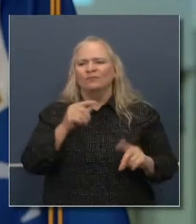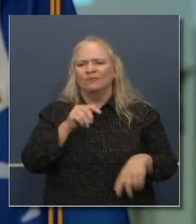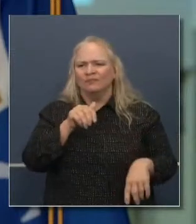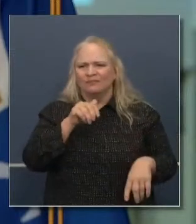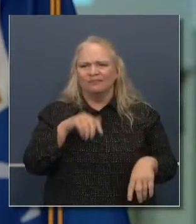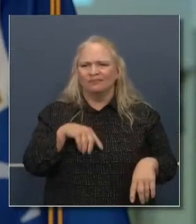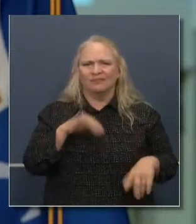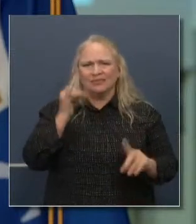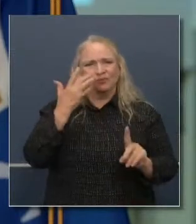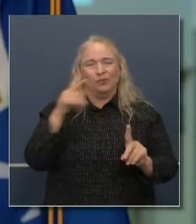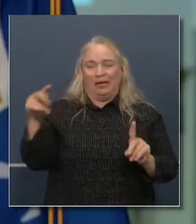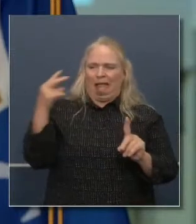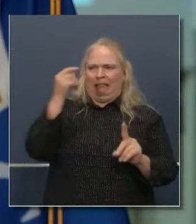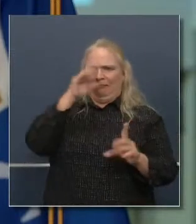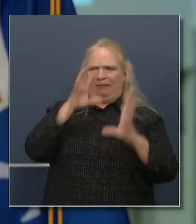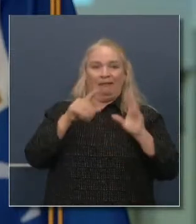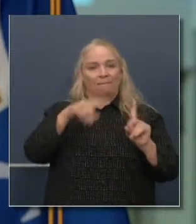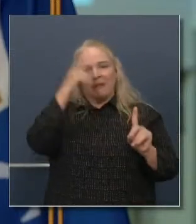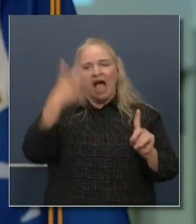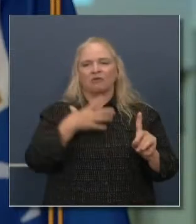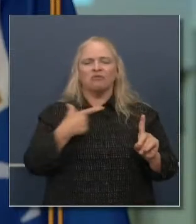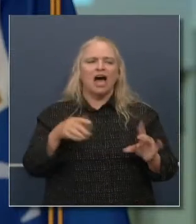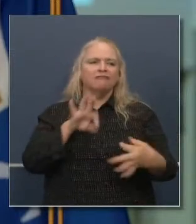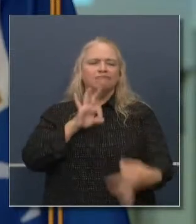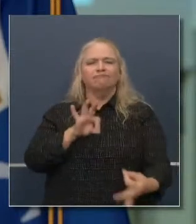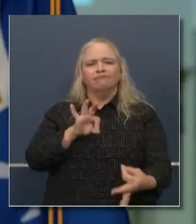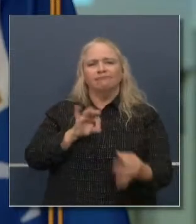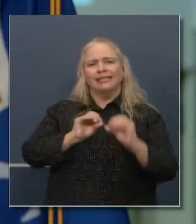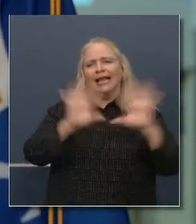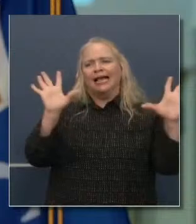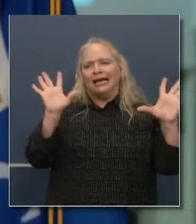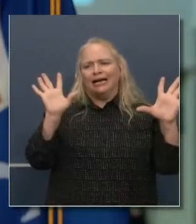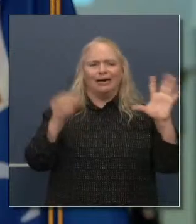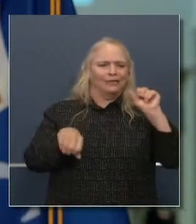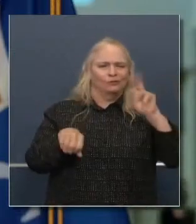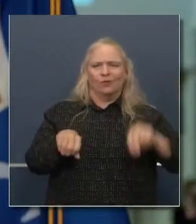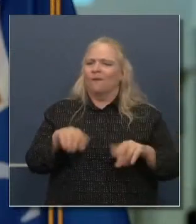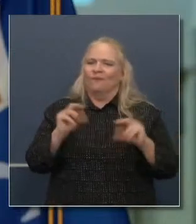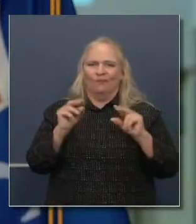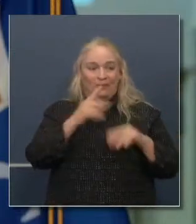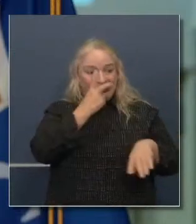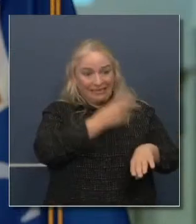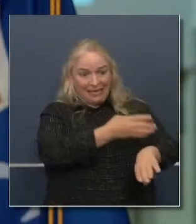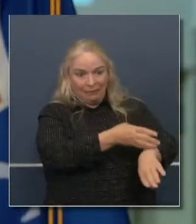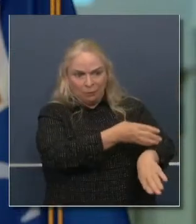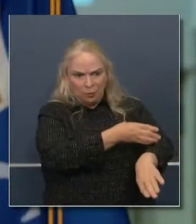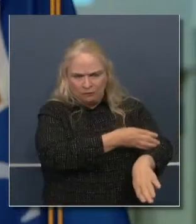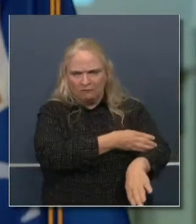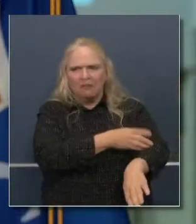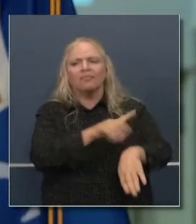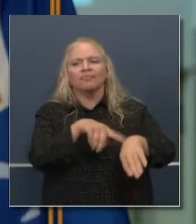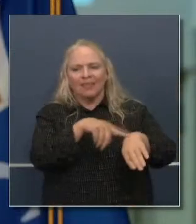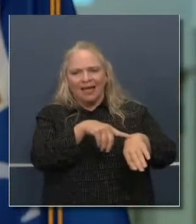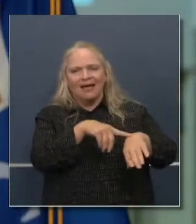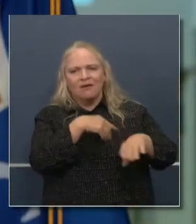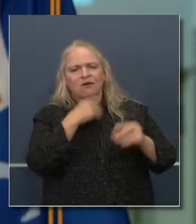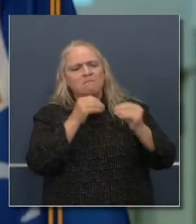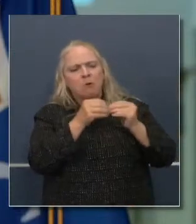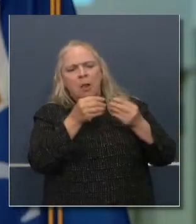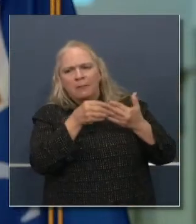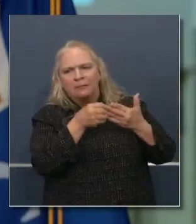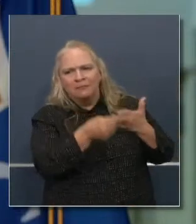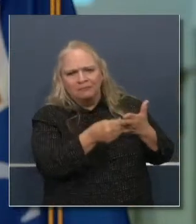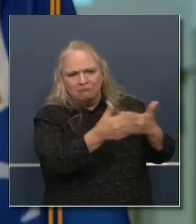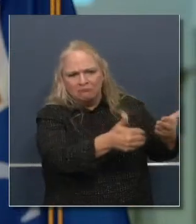capacity in certain parts of the state improve, we see capacity constraints in other parts of the state. And as a consequence, we